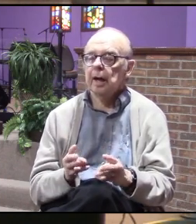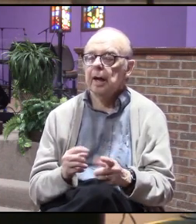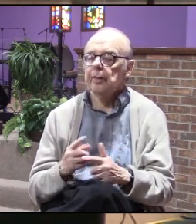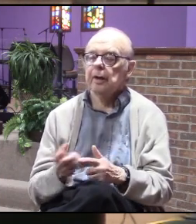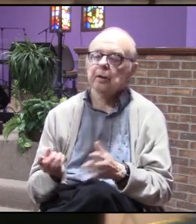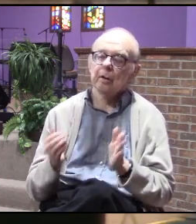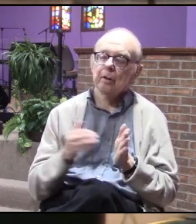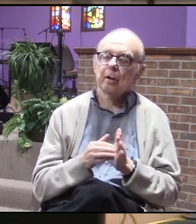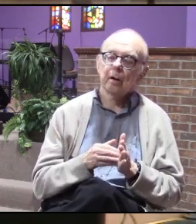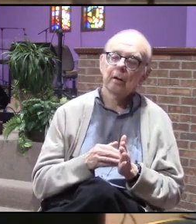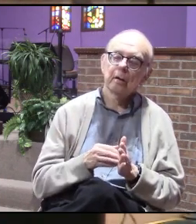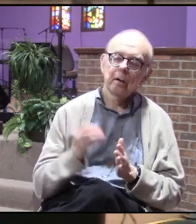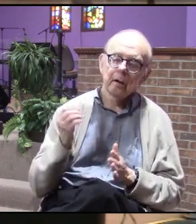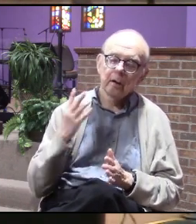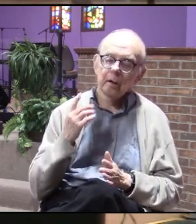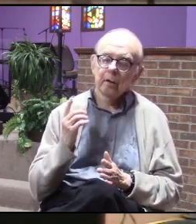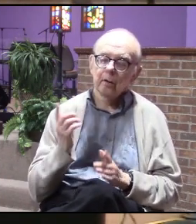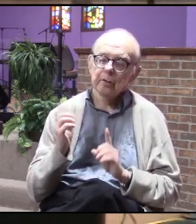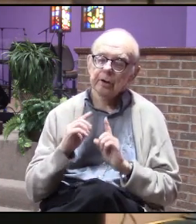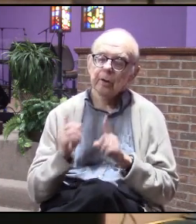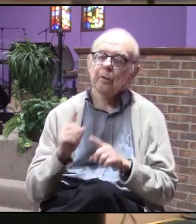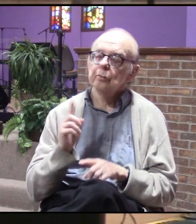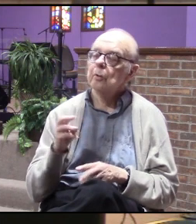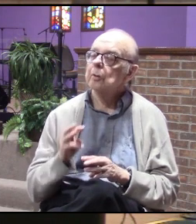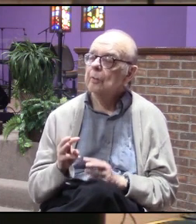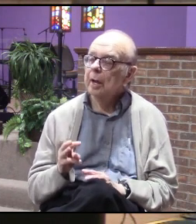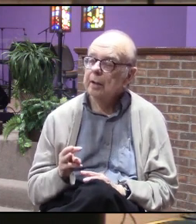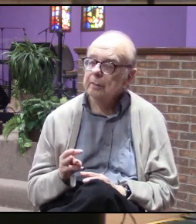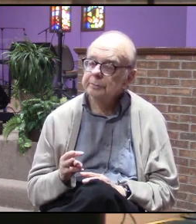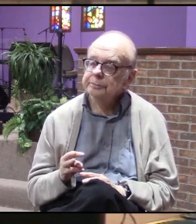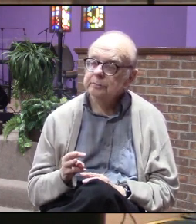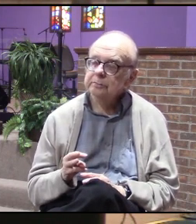back. Grace only comes one way.